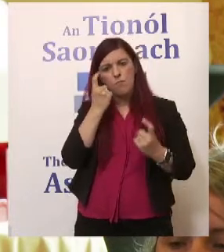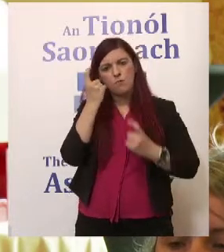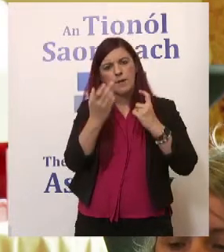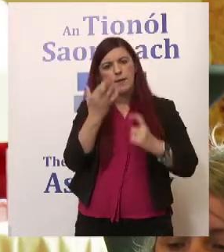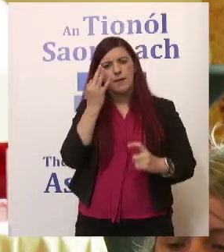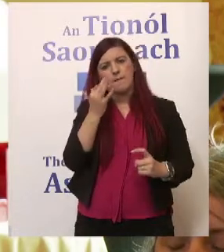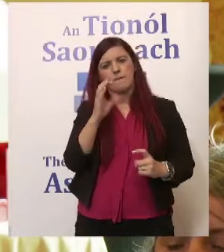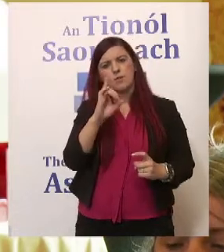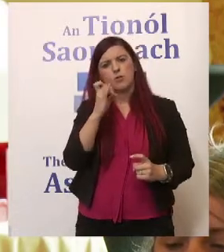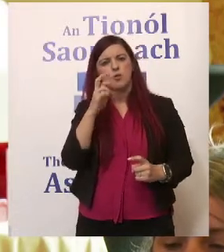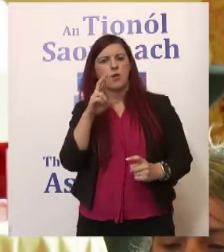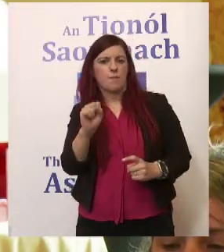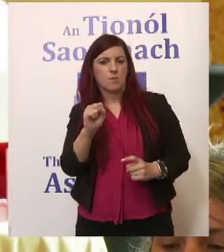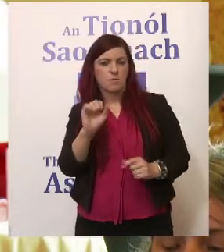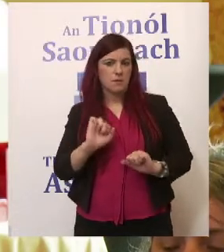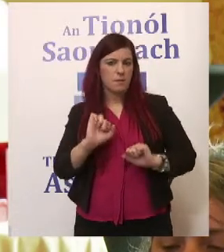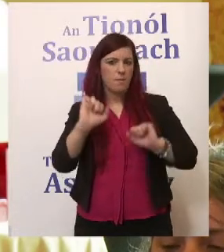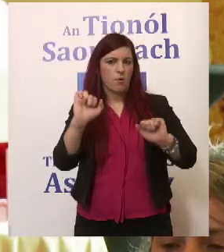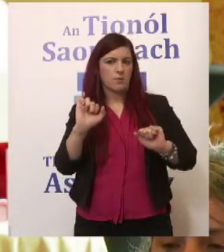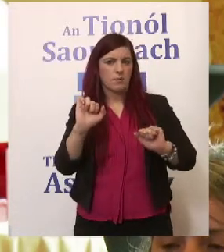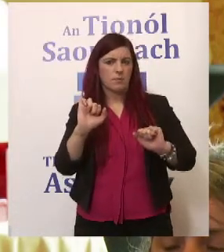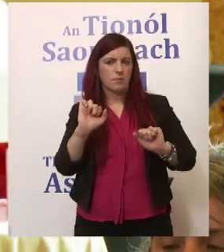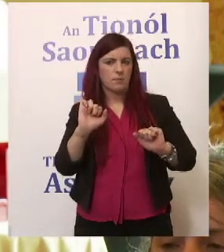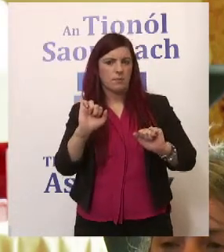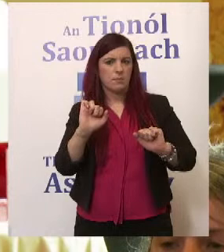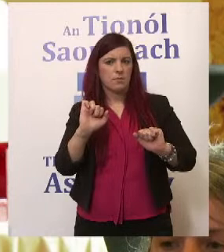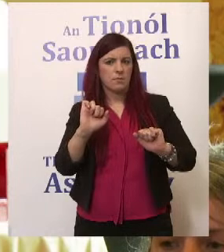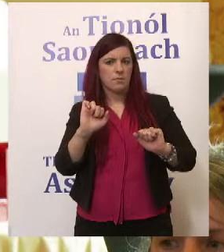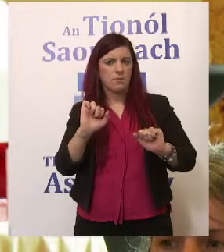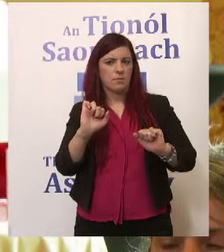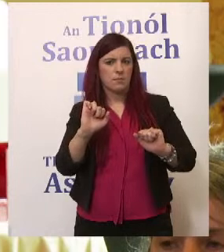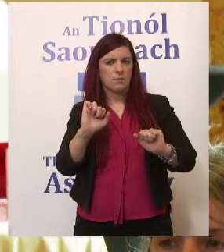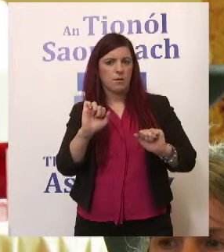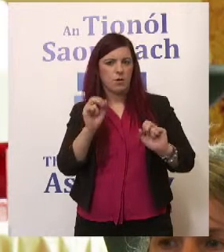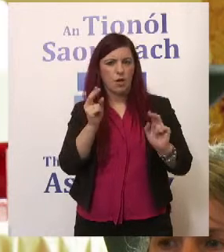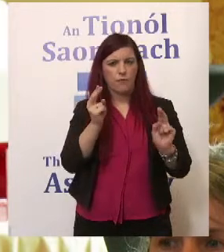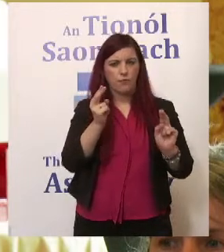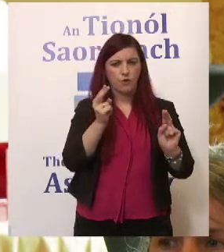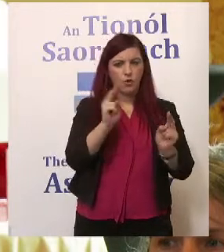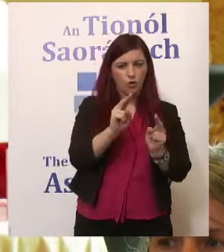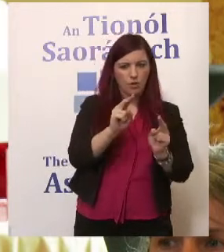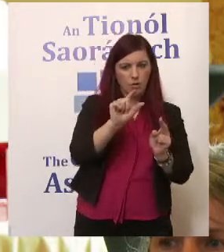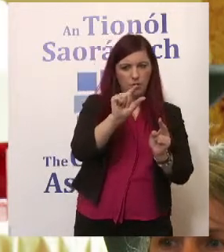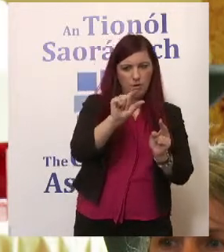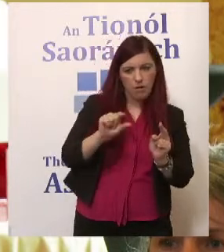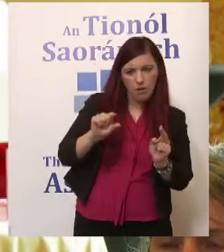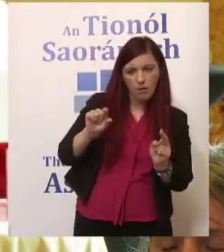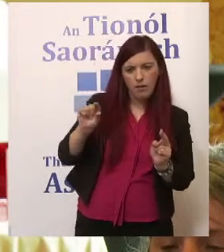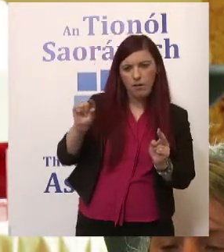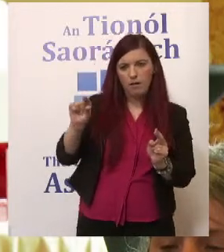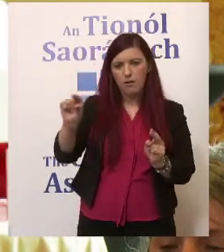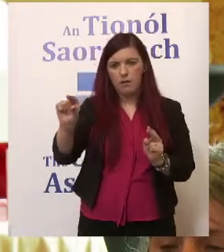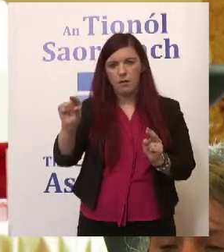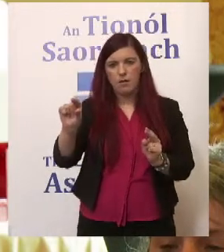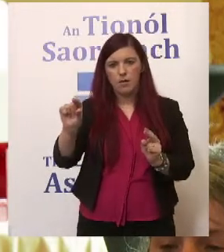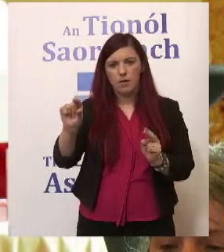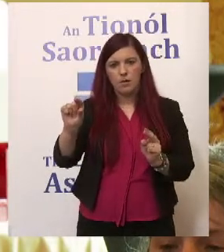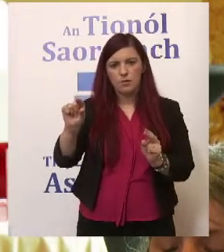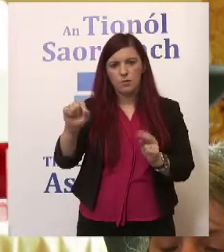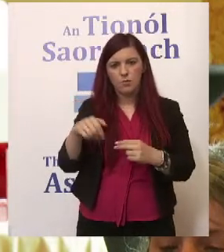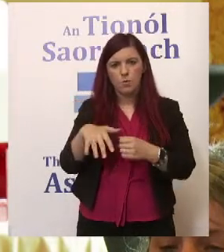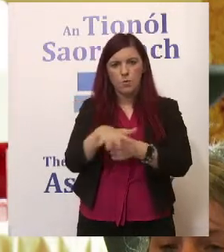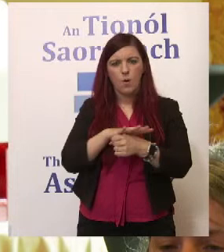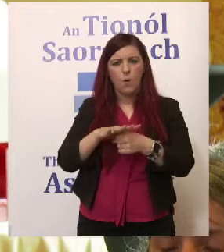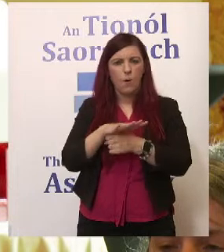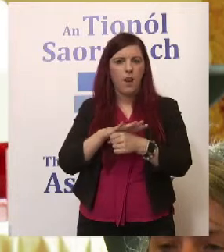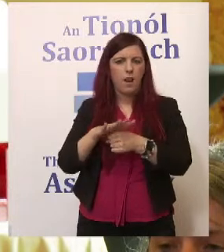would be in favour of either a levy on that or a small cut of that going to the local